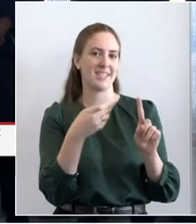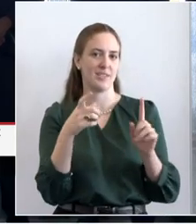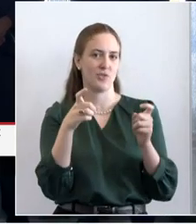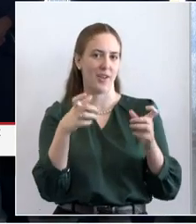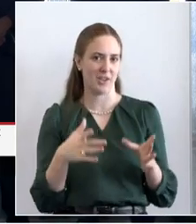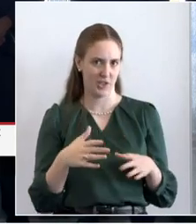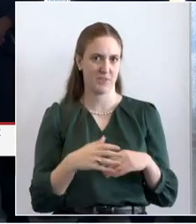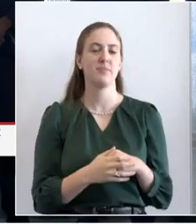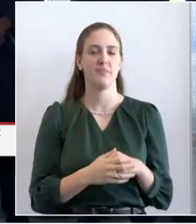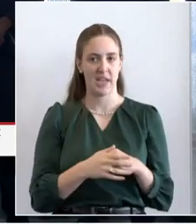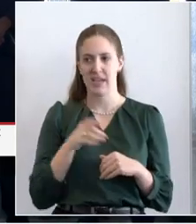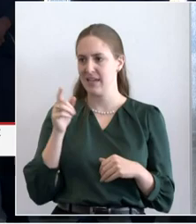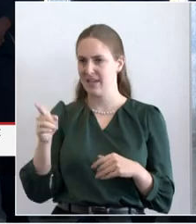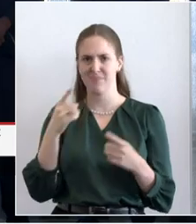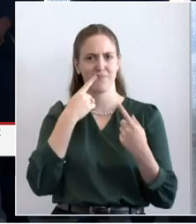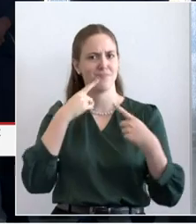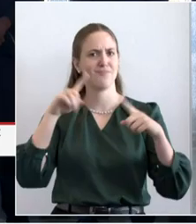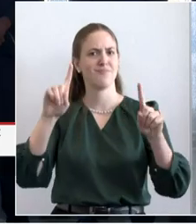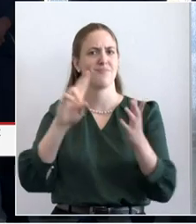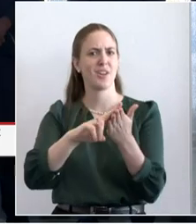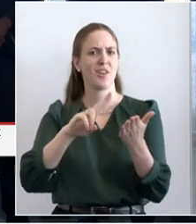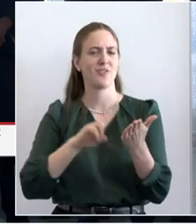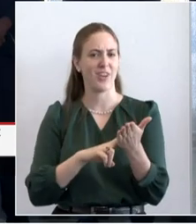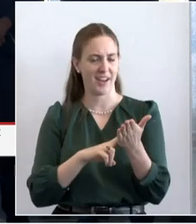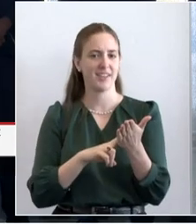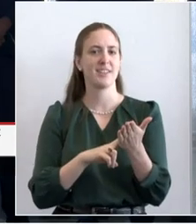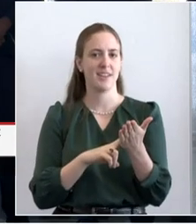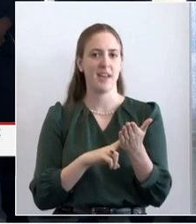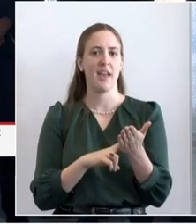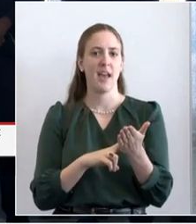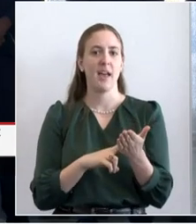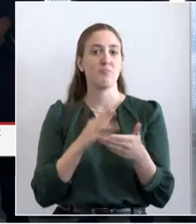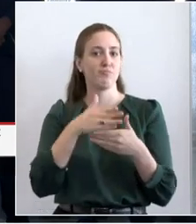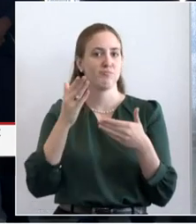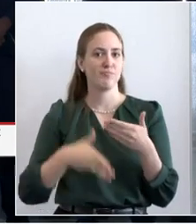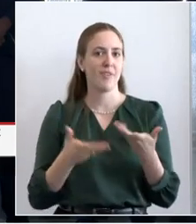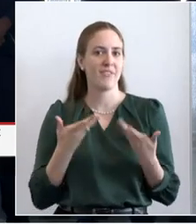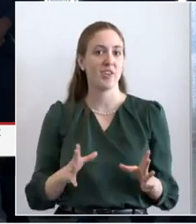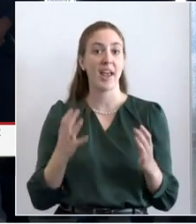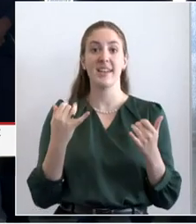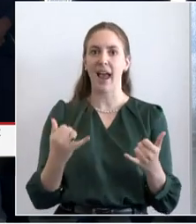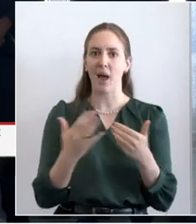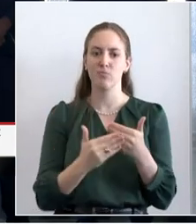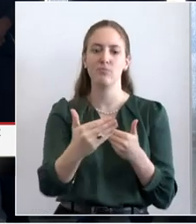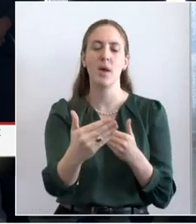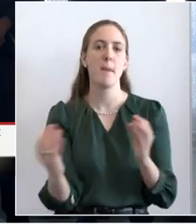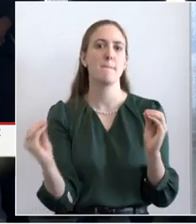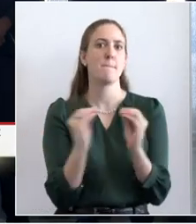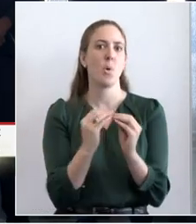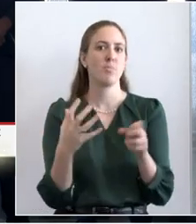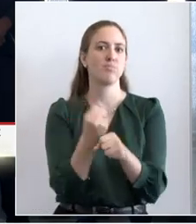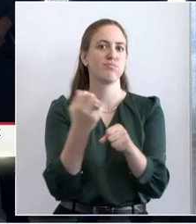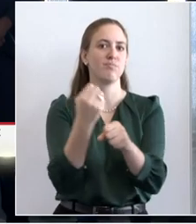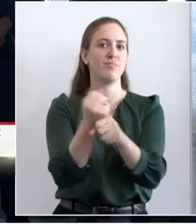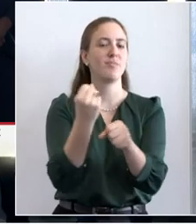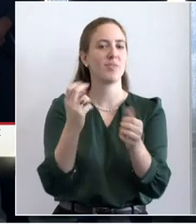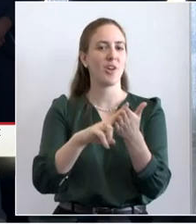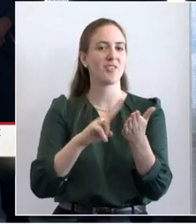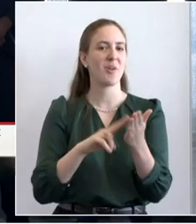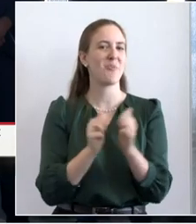course, executed on that contract and has since won multiple contracts with Georgetown